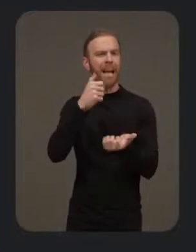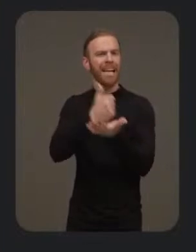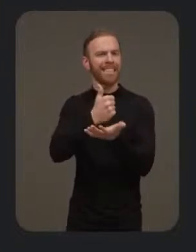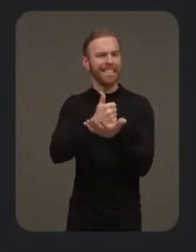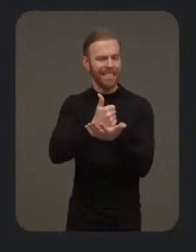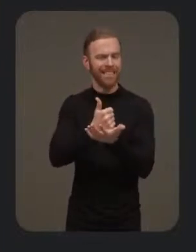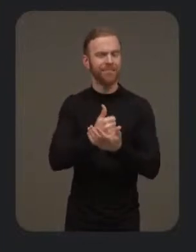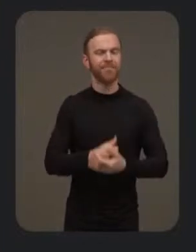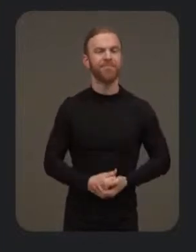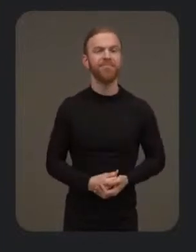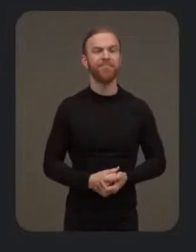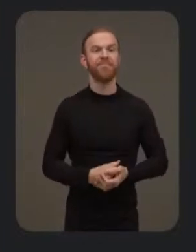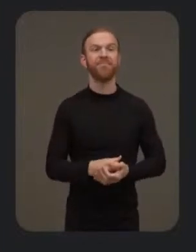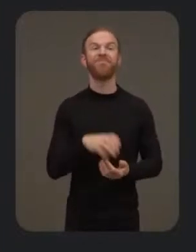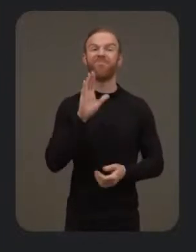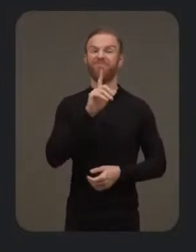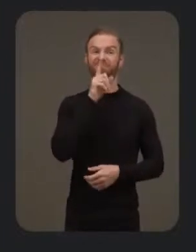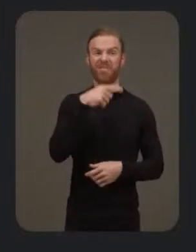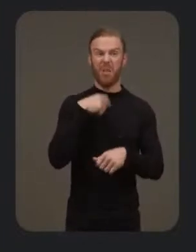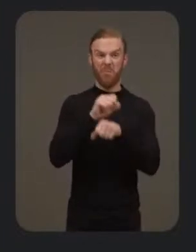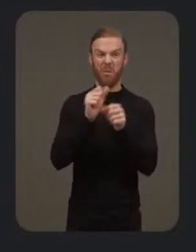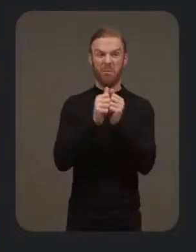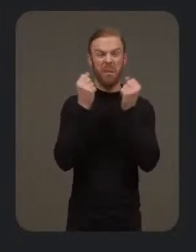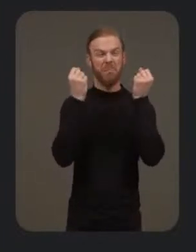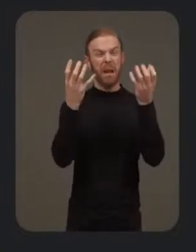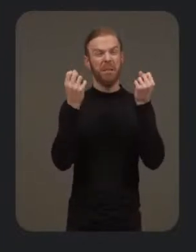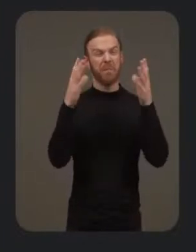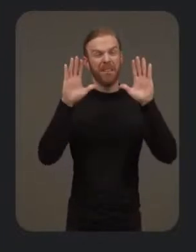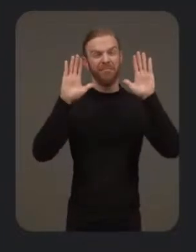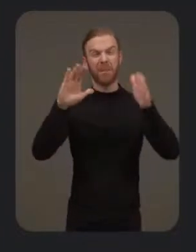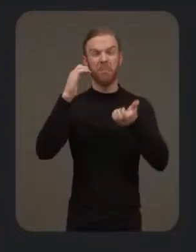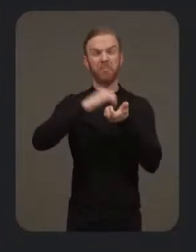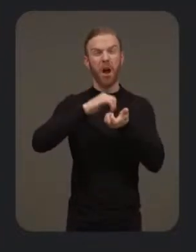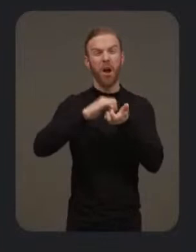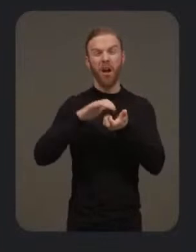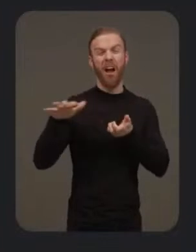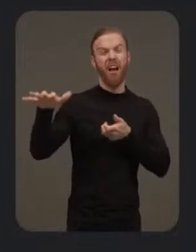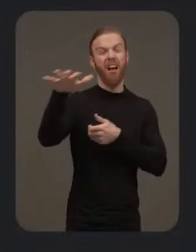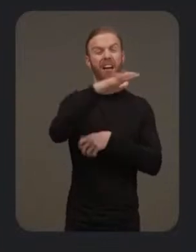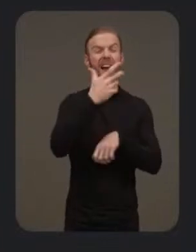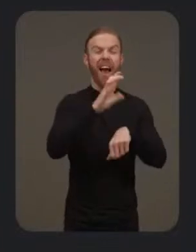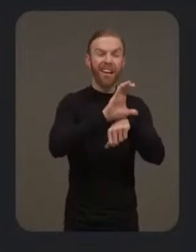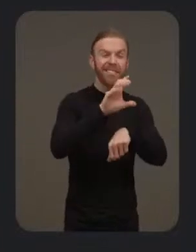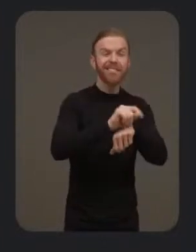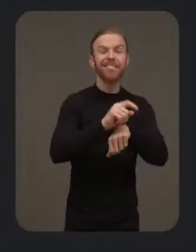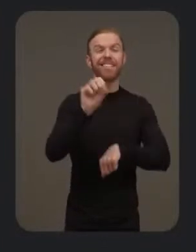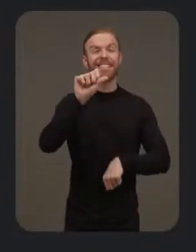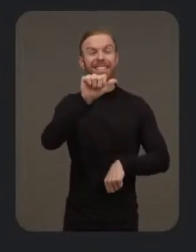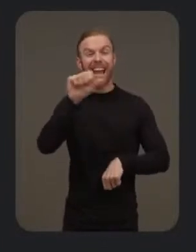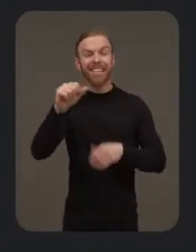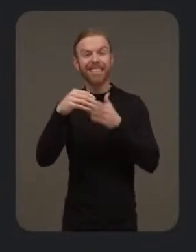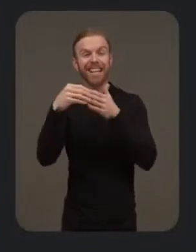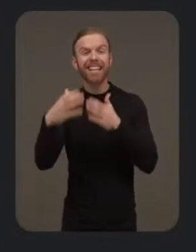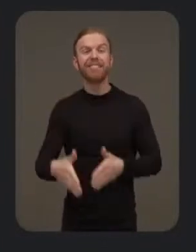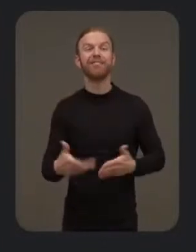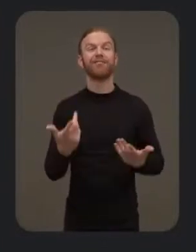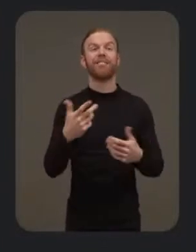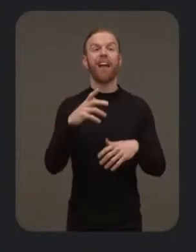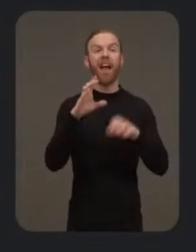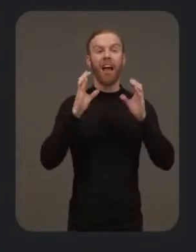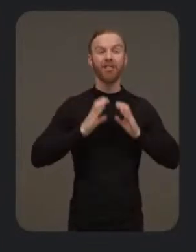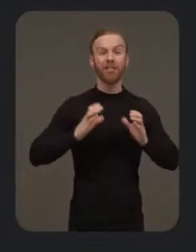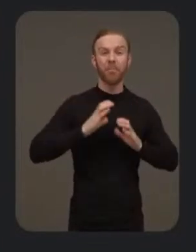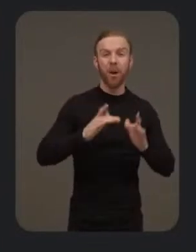fact, we're working with many other incredible partners, including consultancies, software as a service leaders,